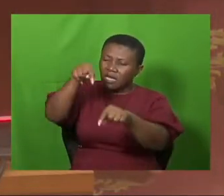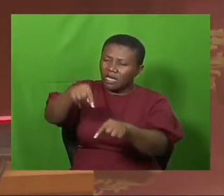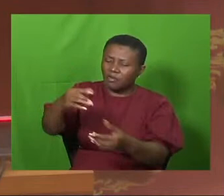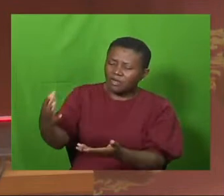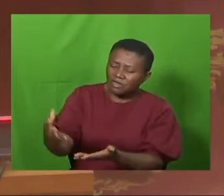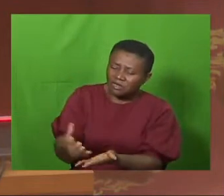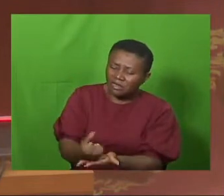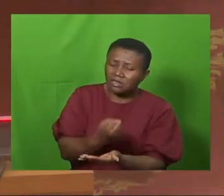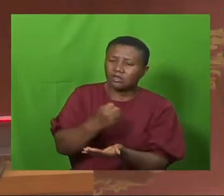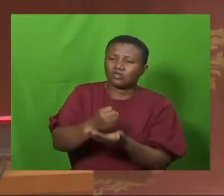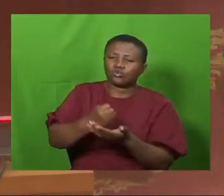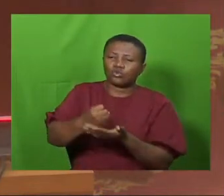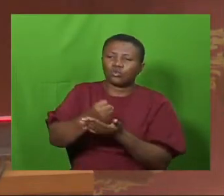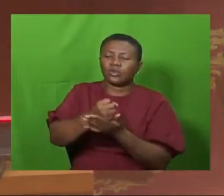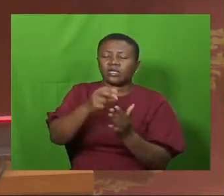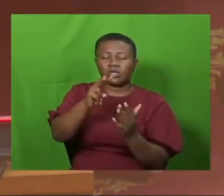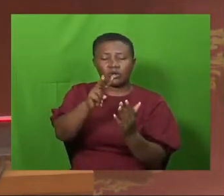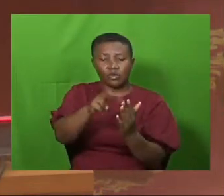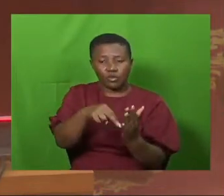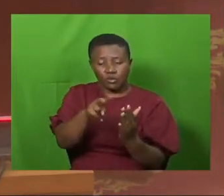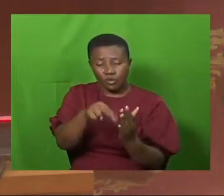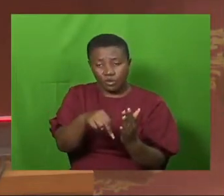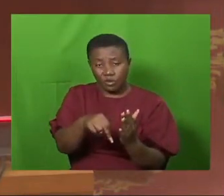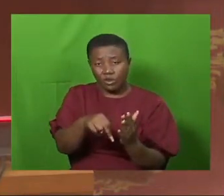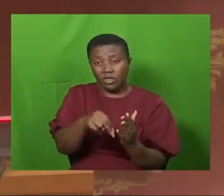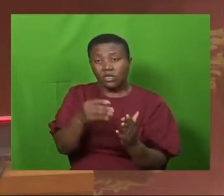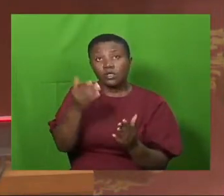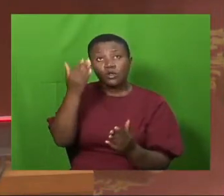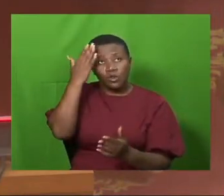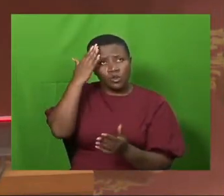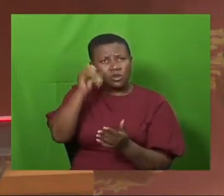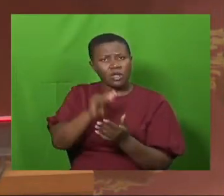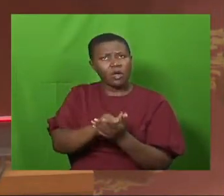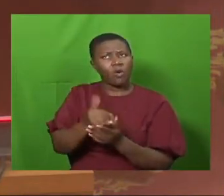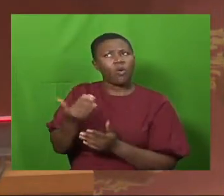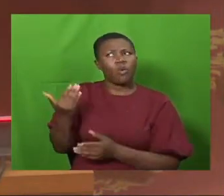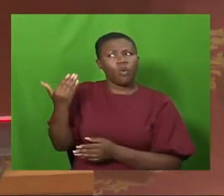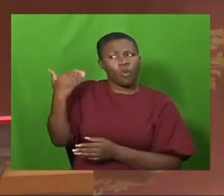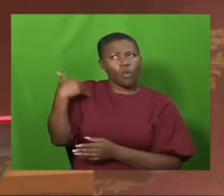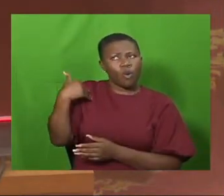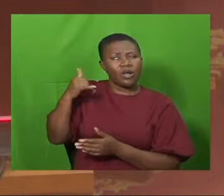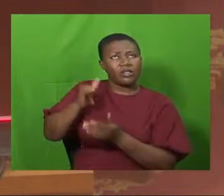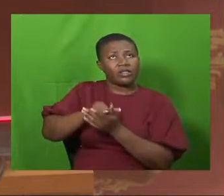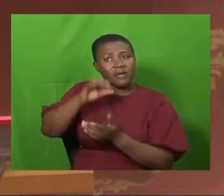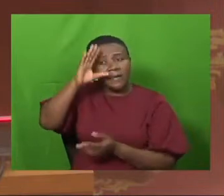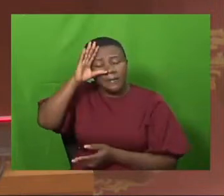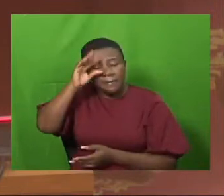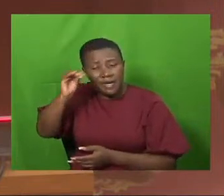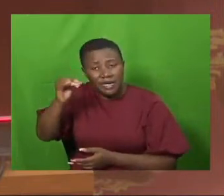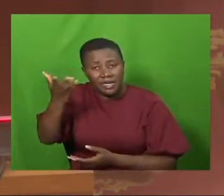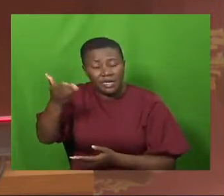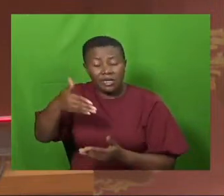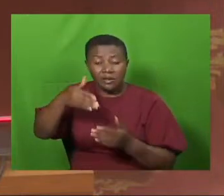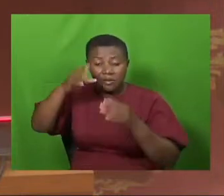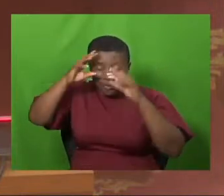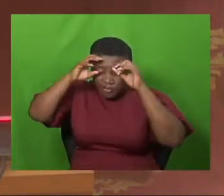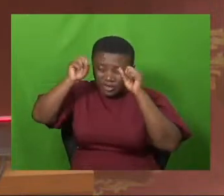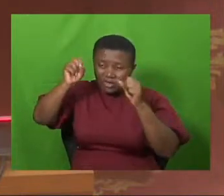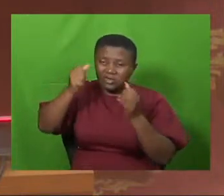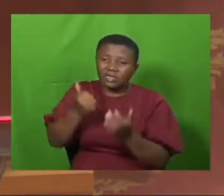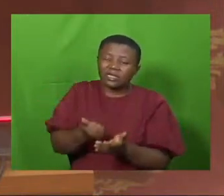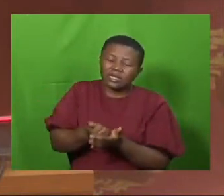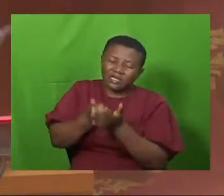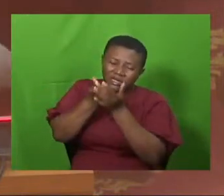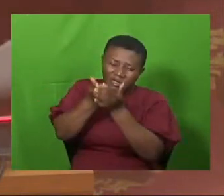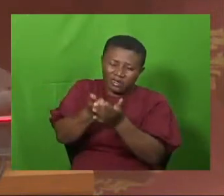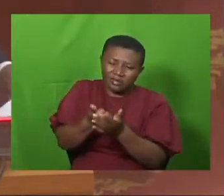approaching a matter like this, sincerity was the main approach adopted. Mr. Speaker,